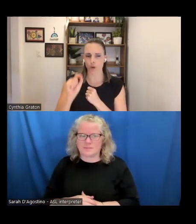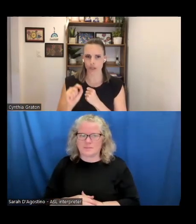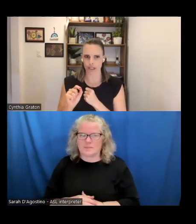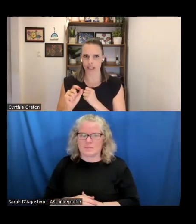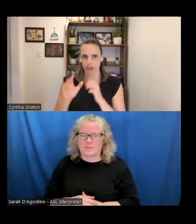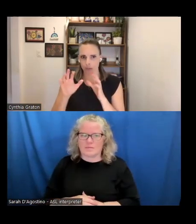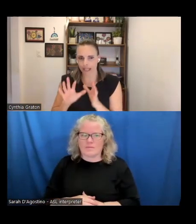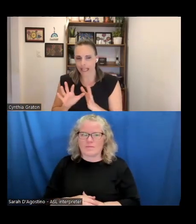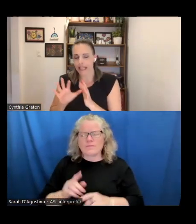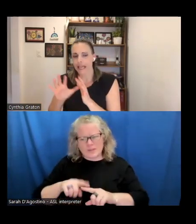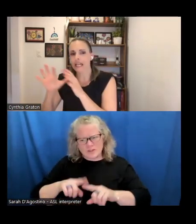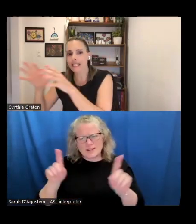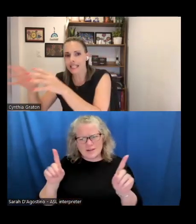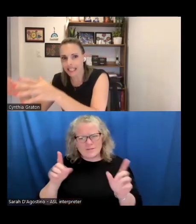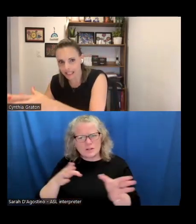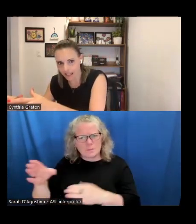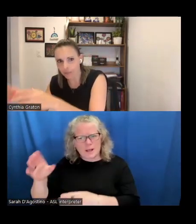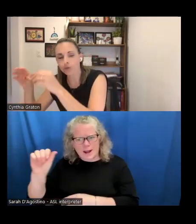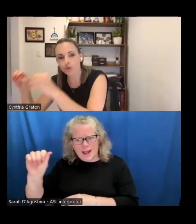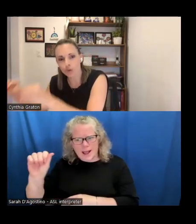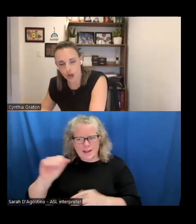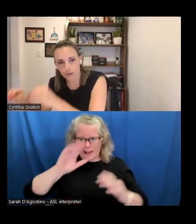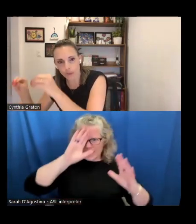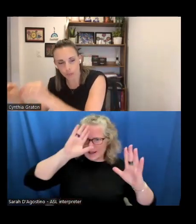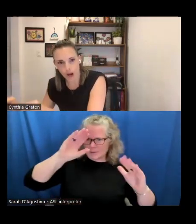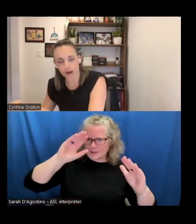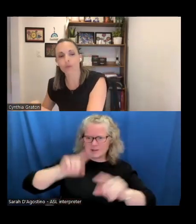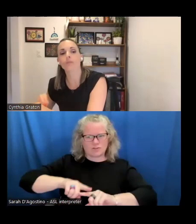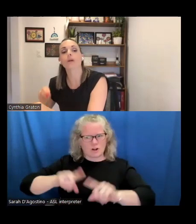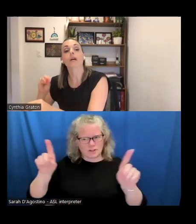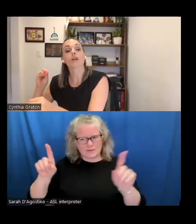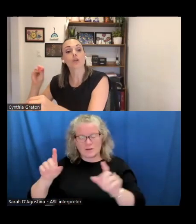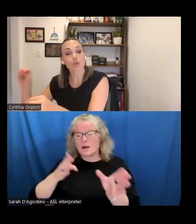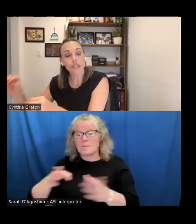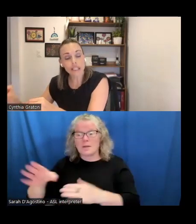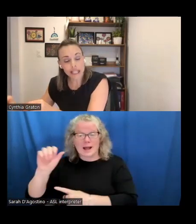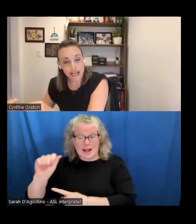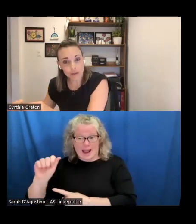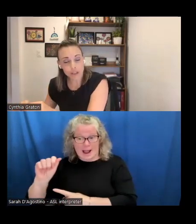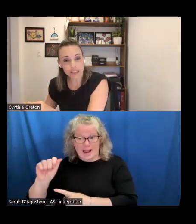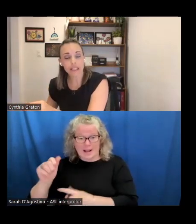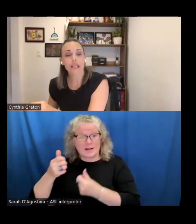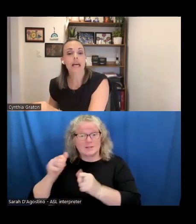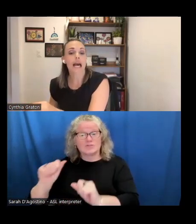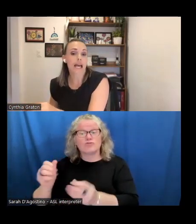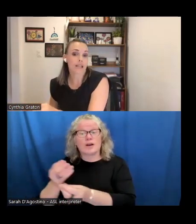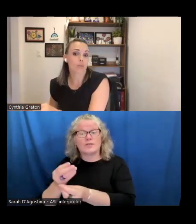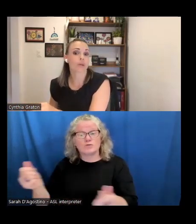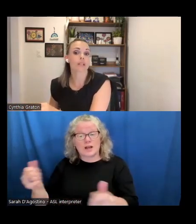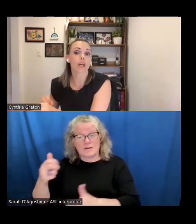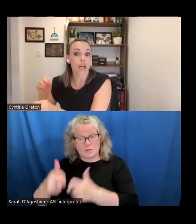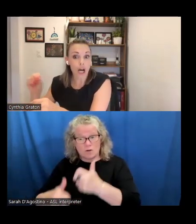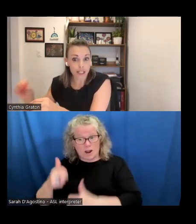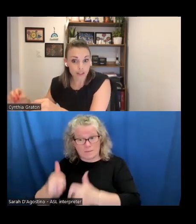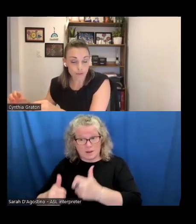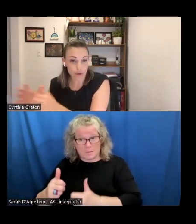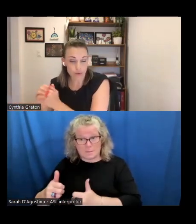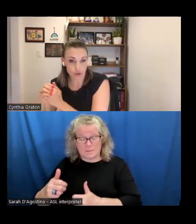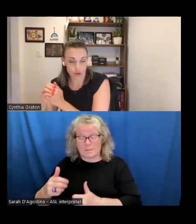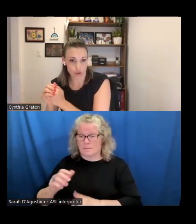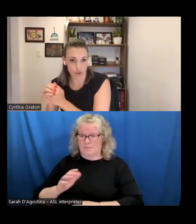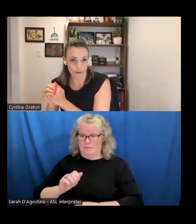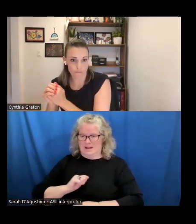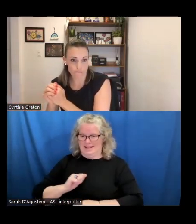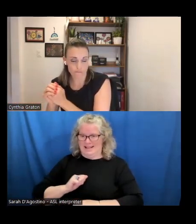you notice that the plan A is the attempt to solve the problem unilaterally and with an